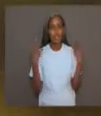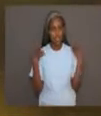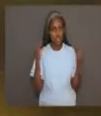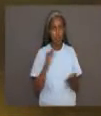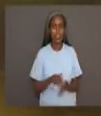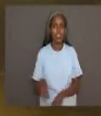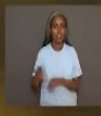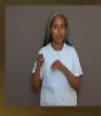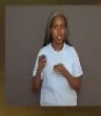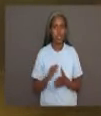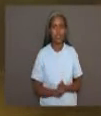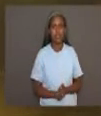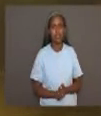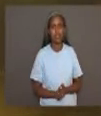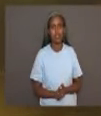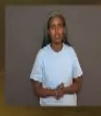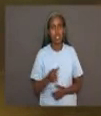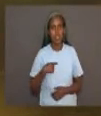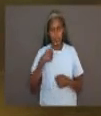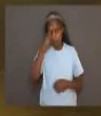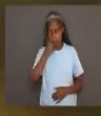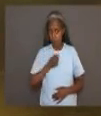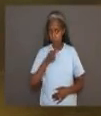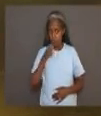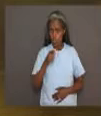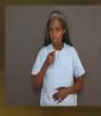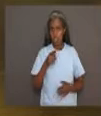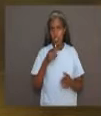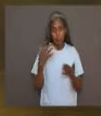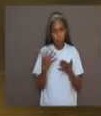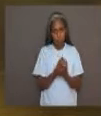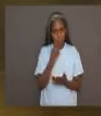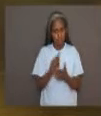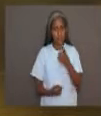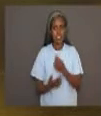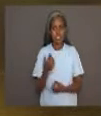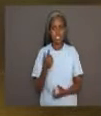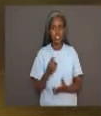Hello again, students. I am sure you had a productive discussion.